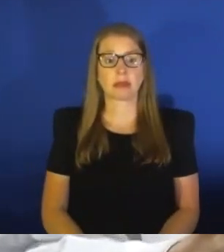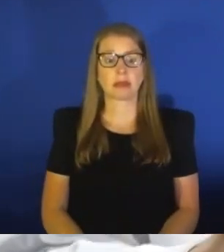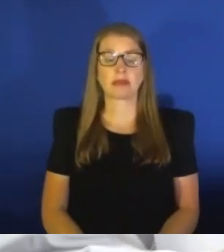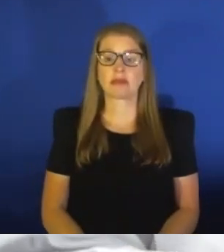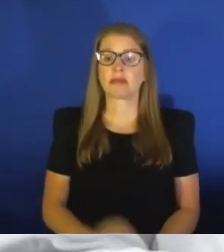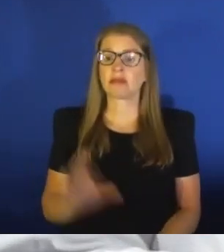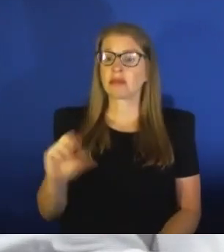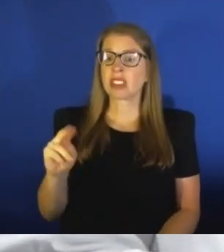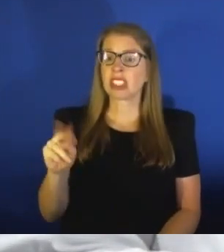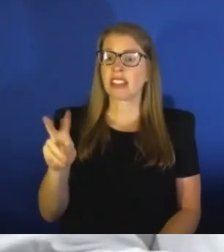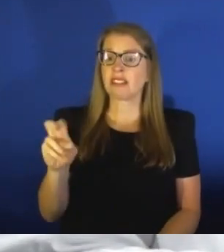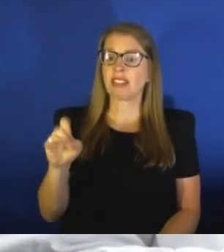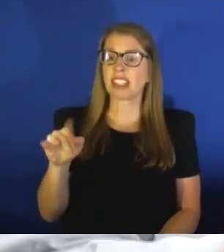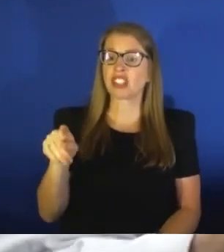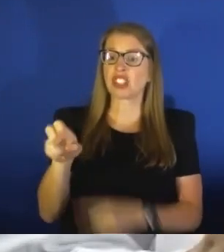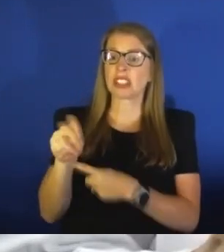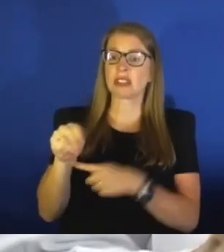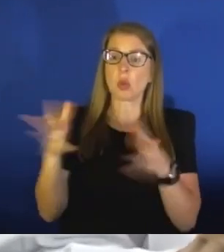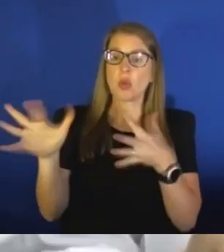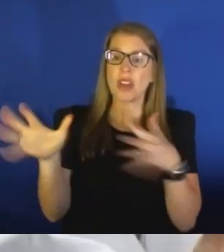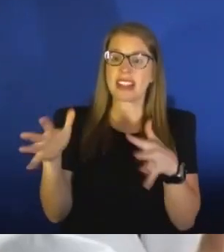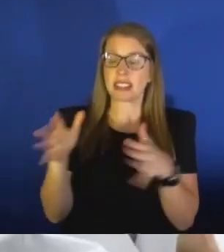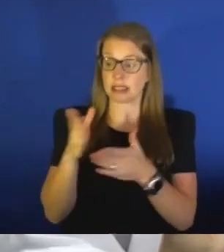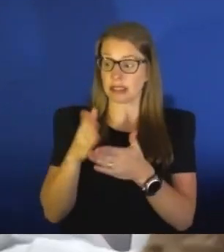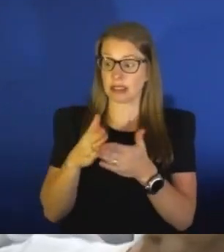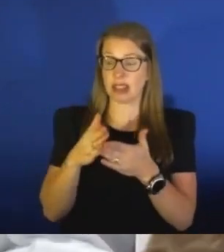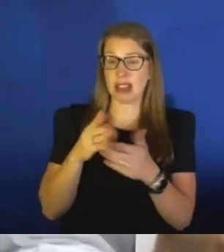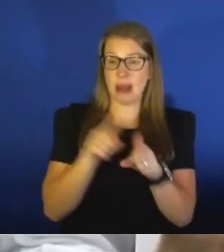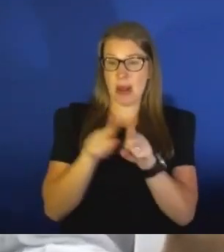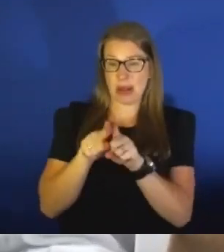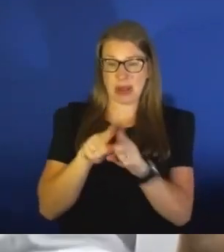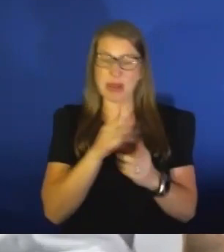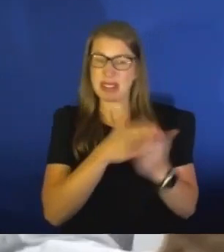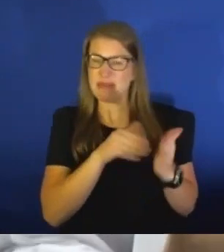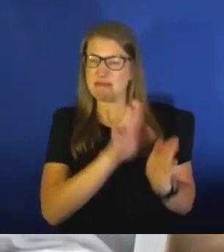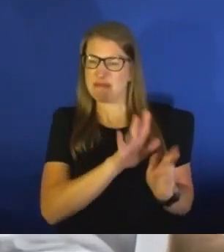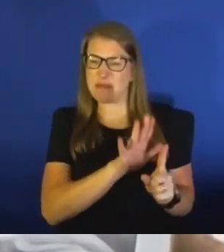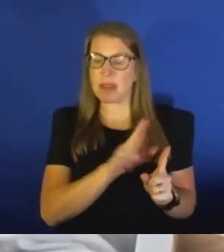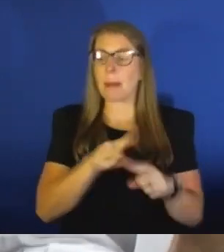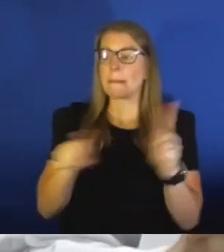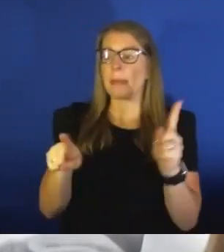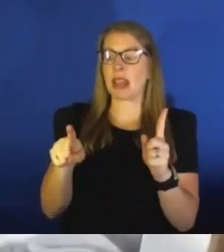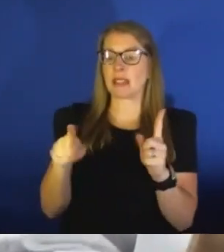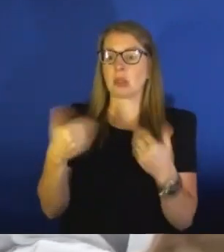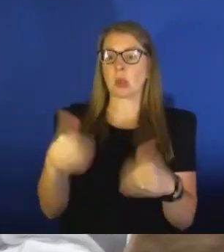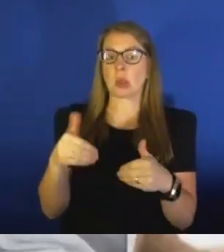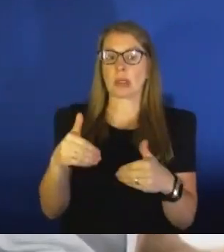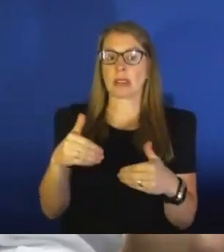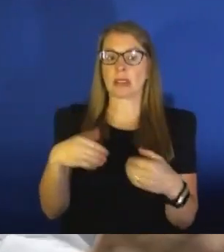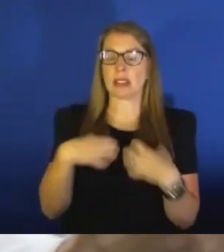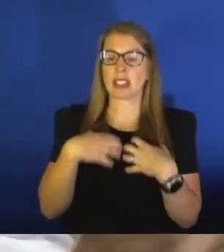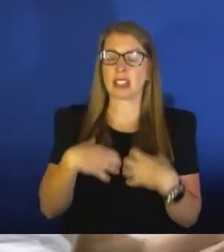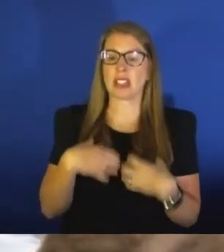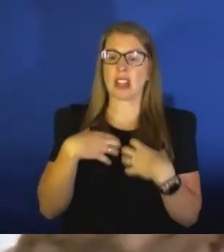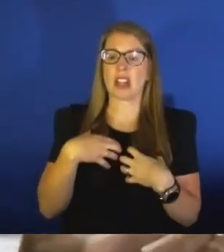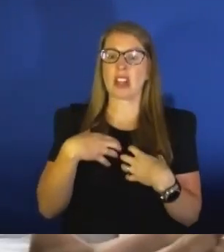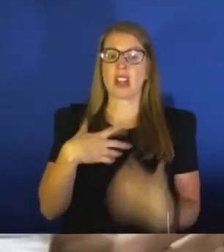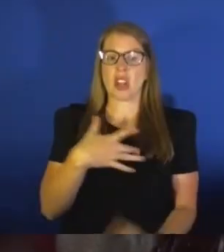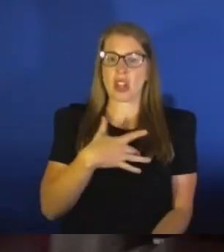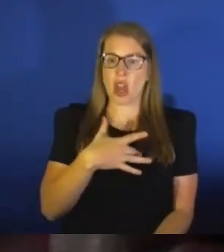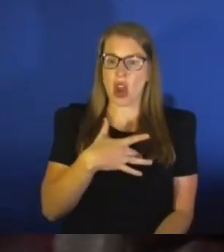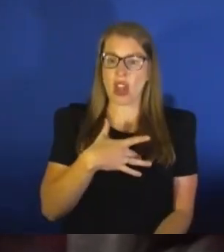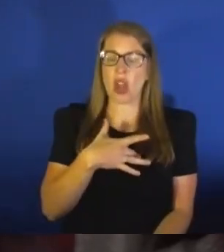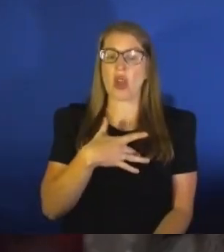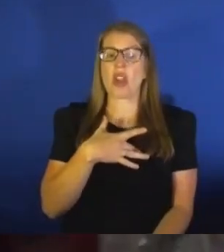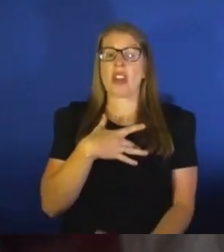things, but there is some part of that. Plus, it's just it taxes our cardiopulmonary system